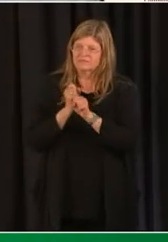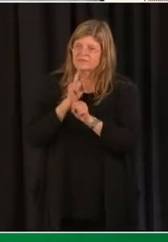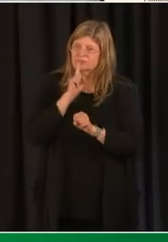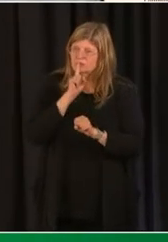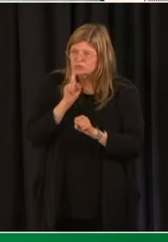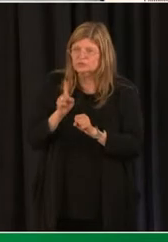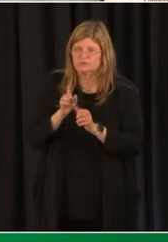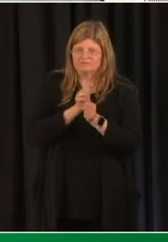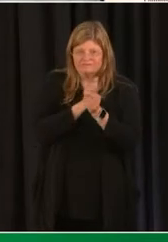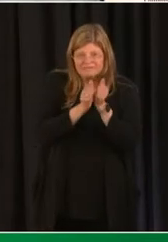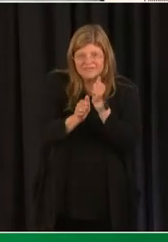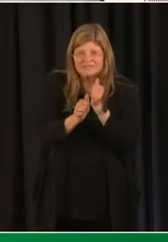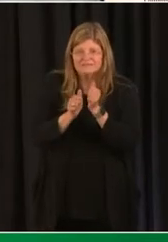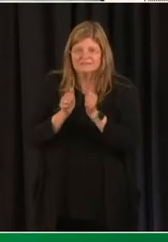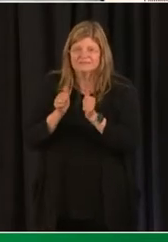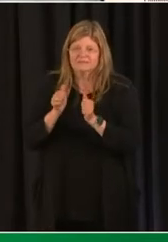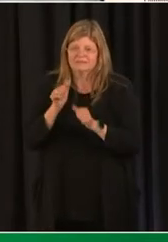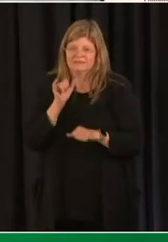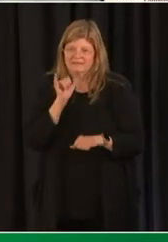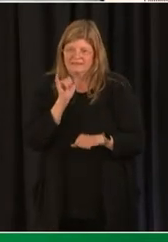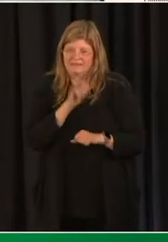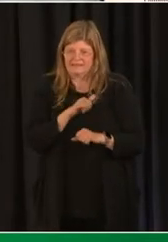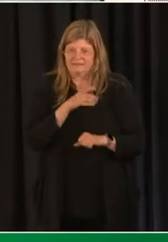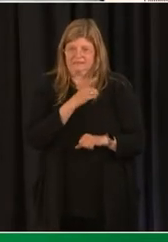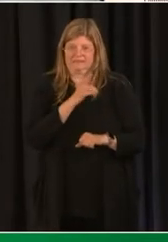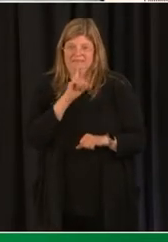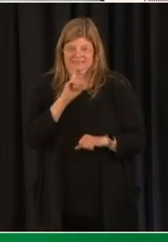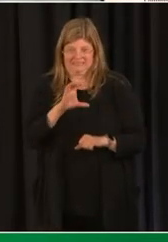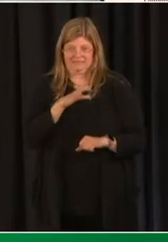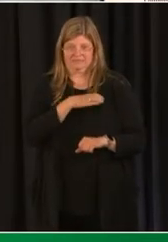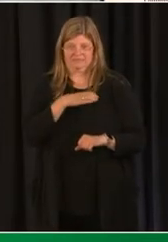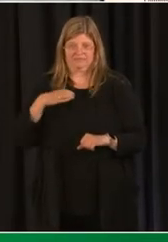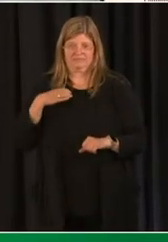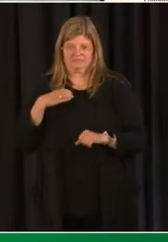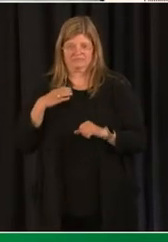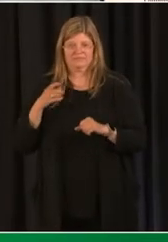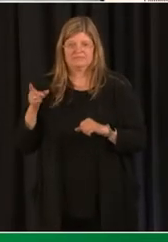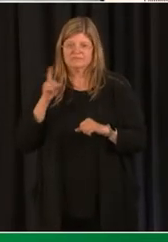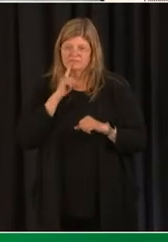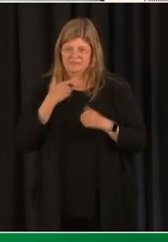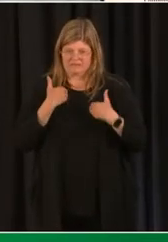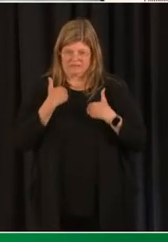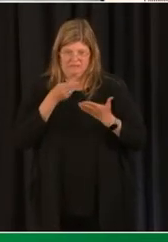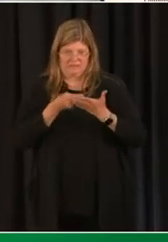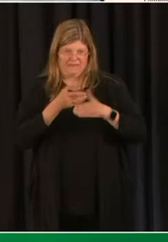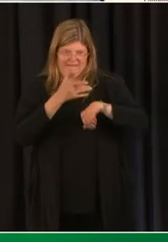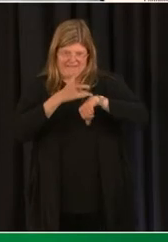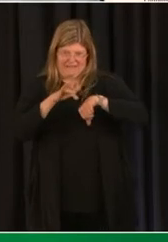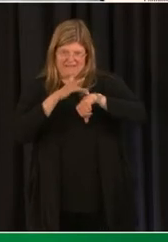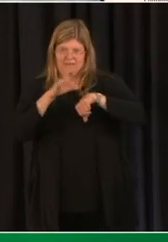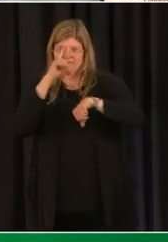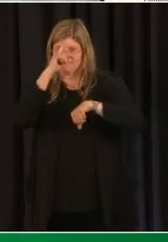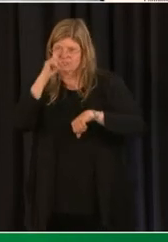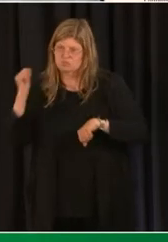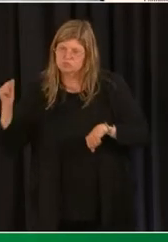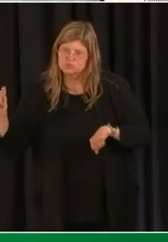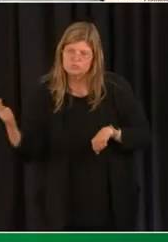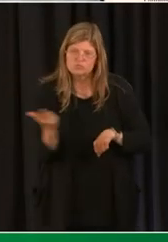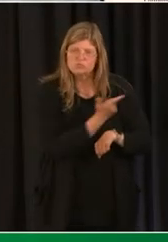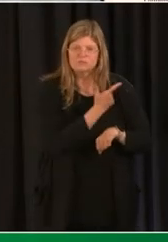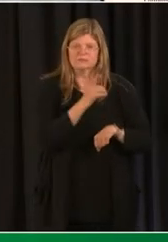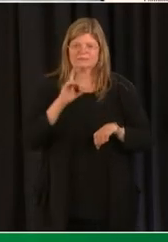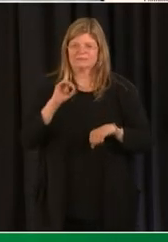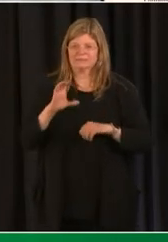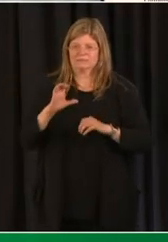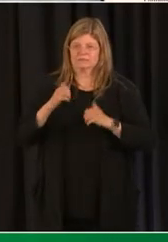economic impact of the virus would not threaten the ability of our friends and neighbors who live